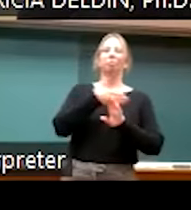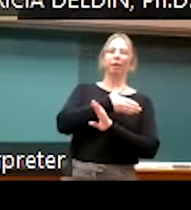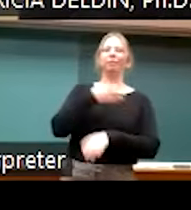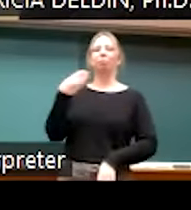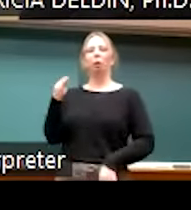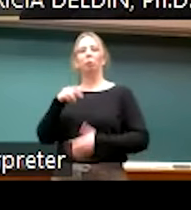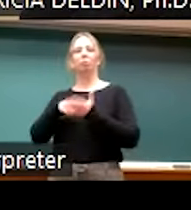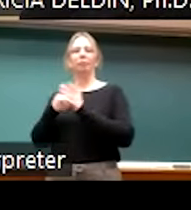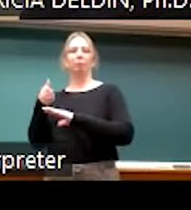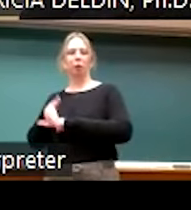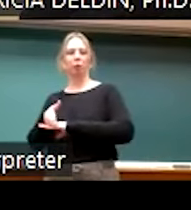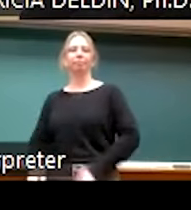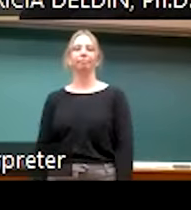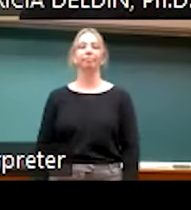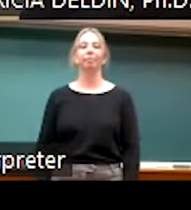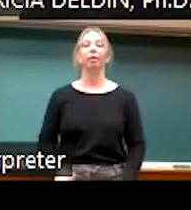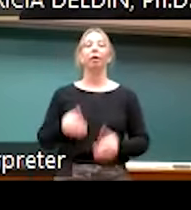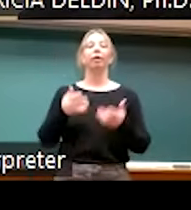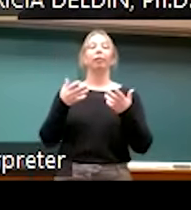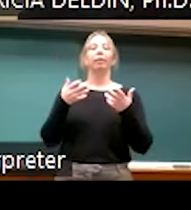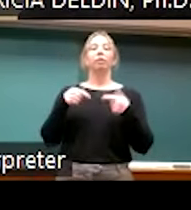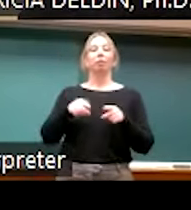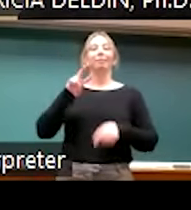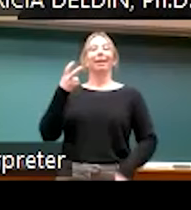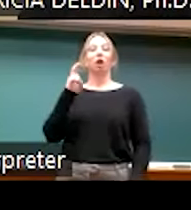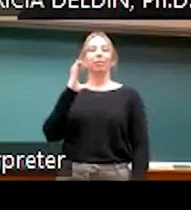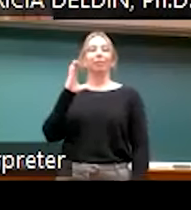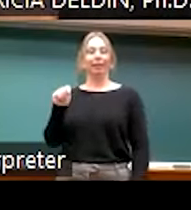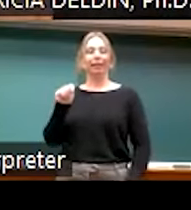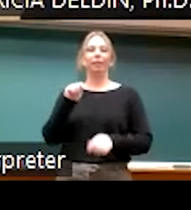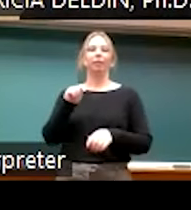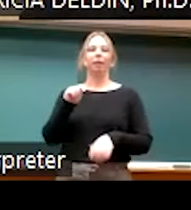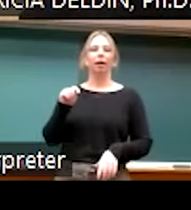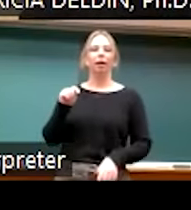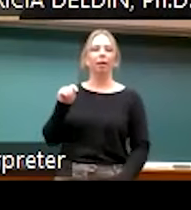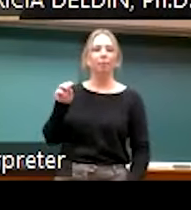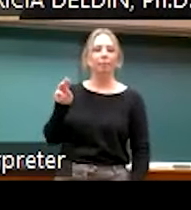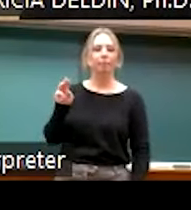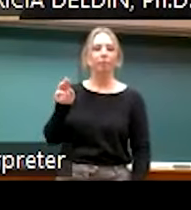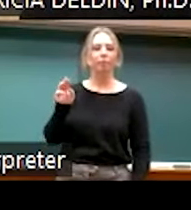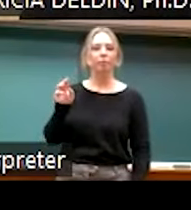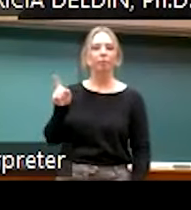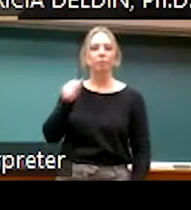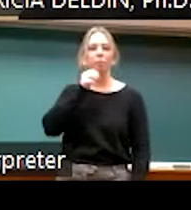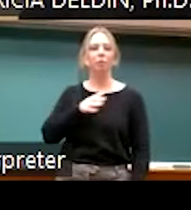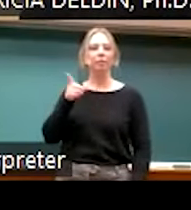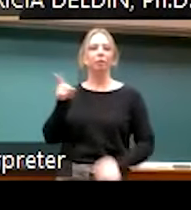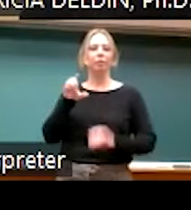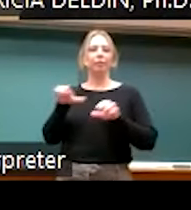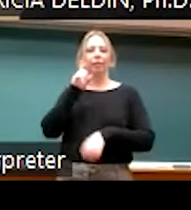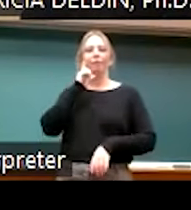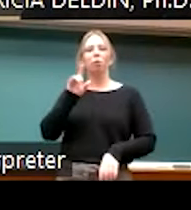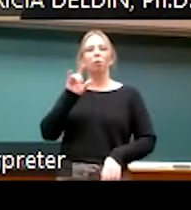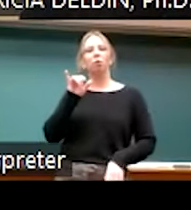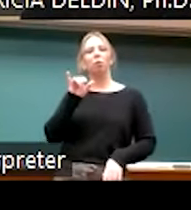okay, let's do an RCT. And Nima Prakash did this study as a first year grad student. I want to give a shout out to her. We did a 14